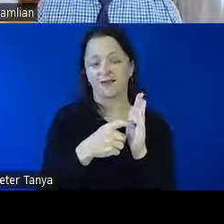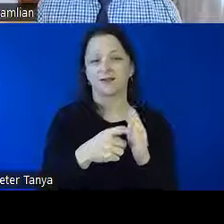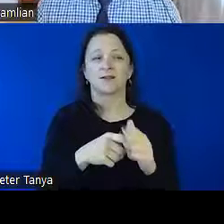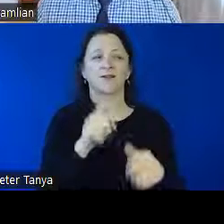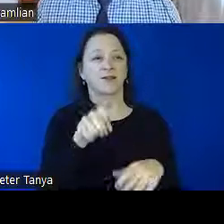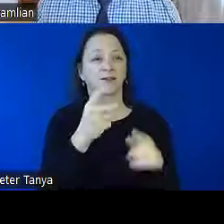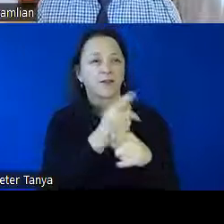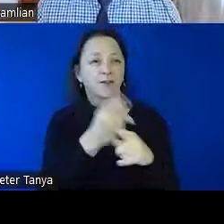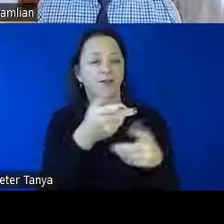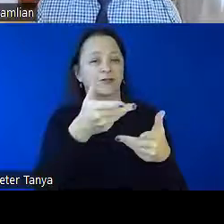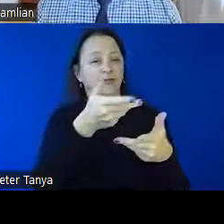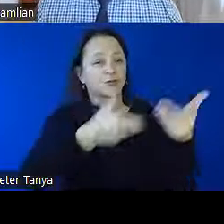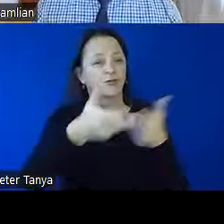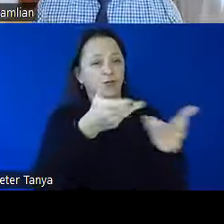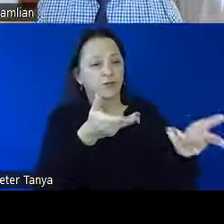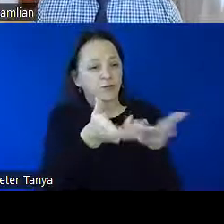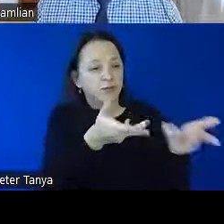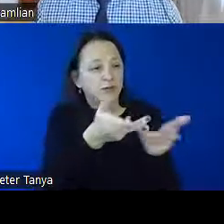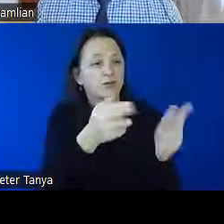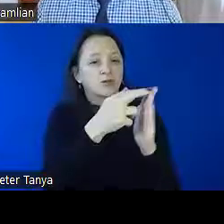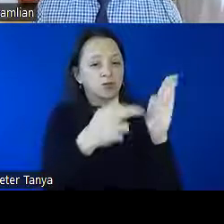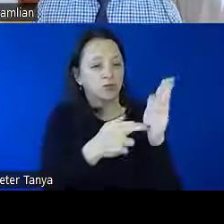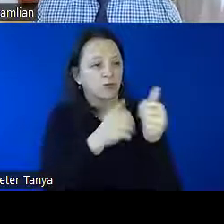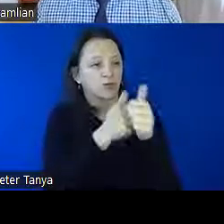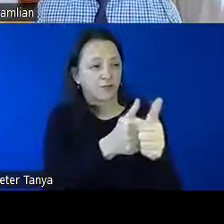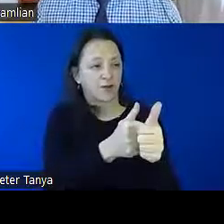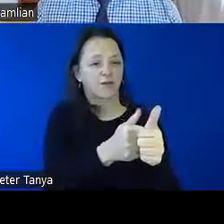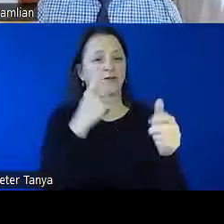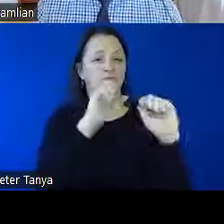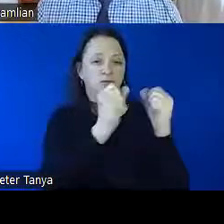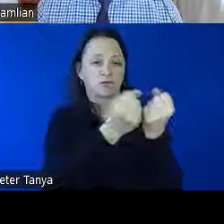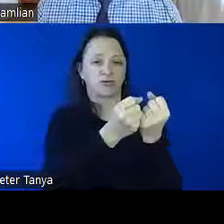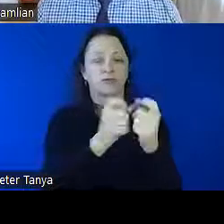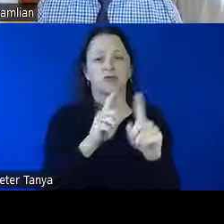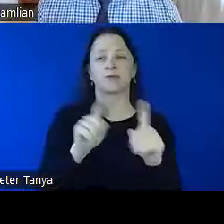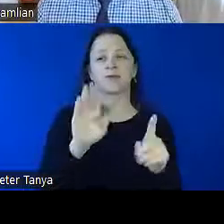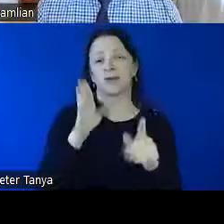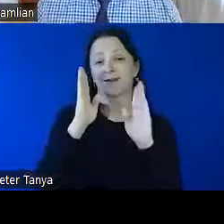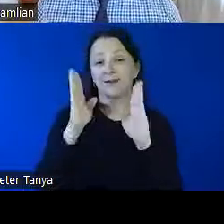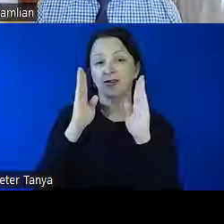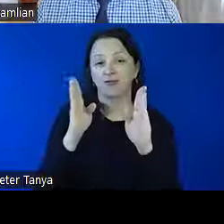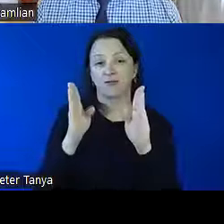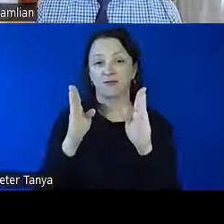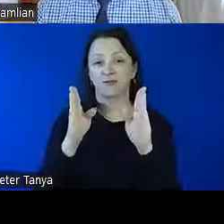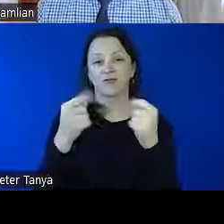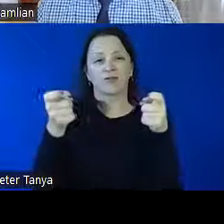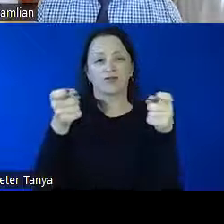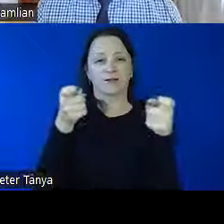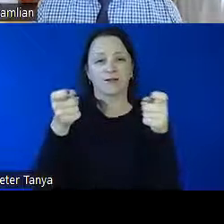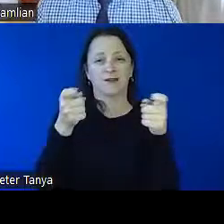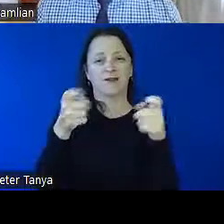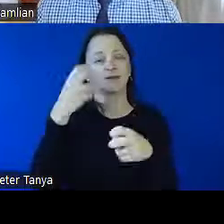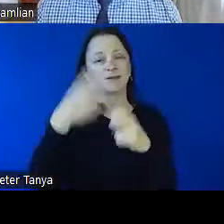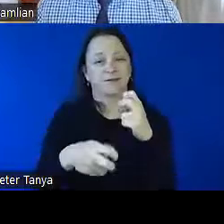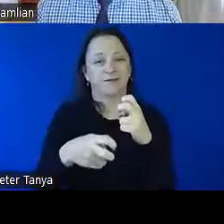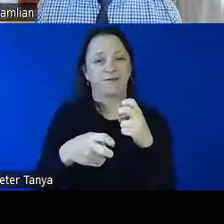navigate the social rules of interactions, but in moments they also may have difficulty with regulating their attention in the interaction or resisting other